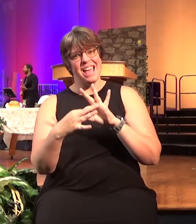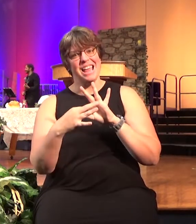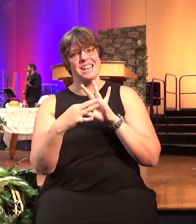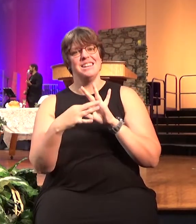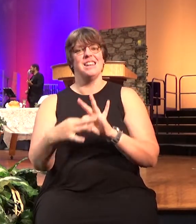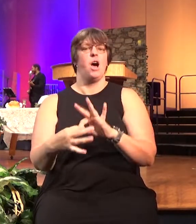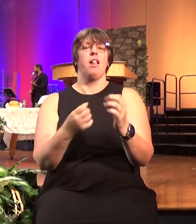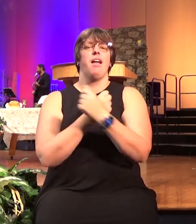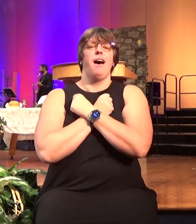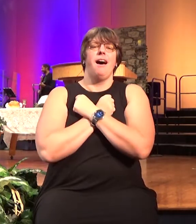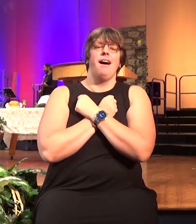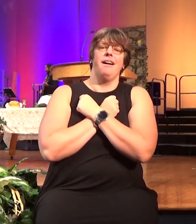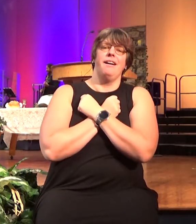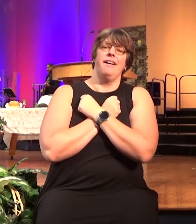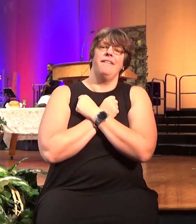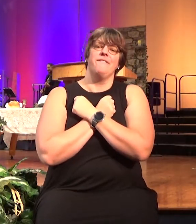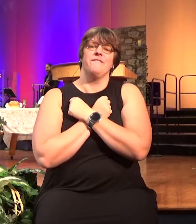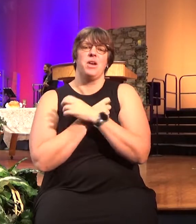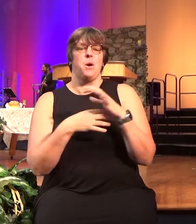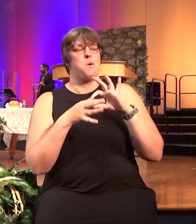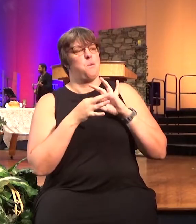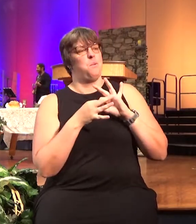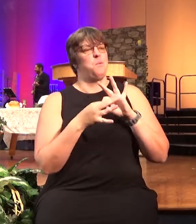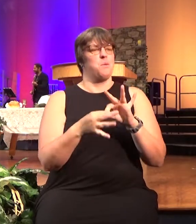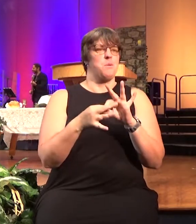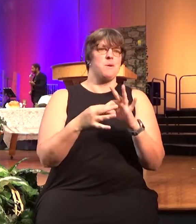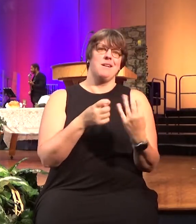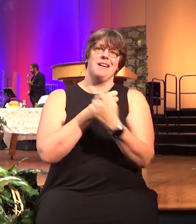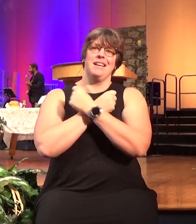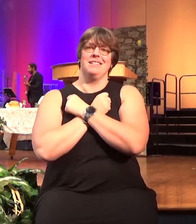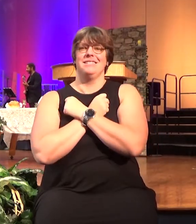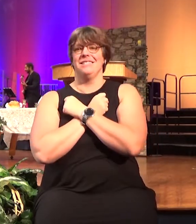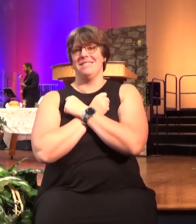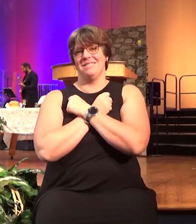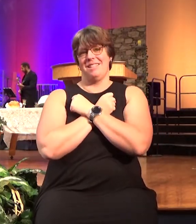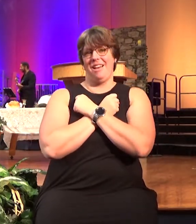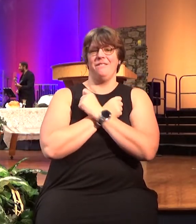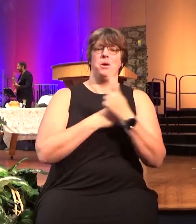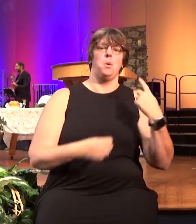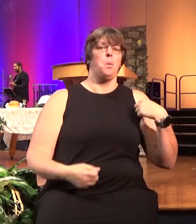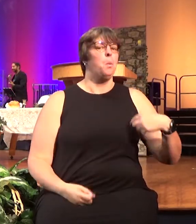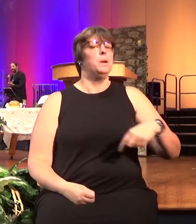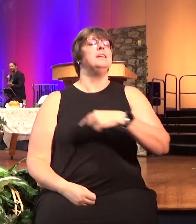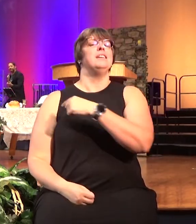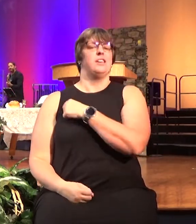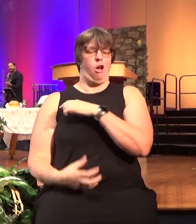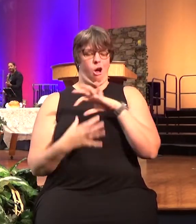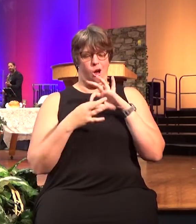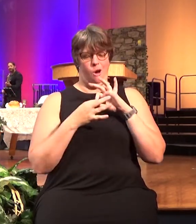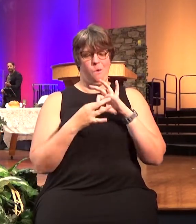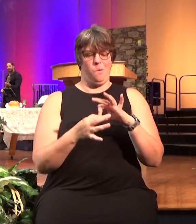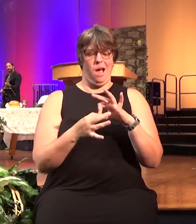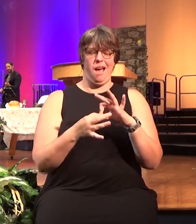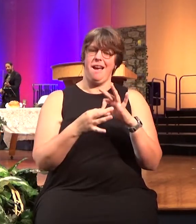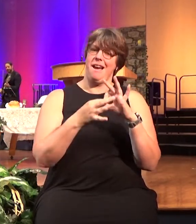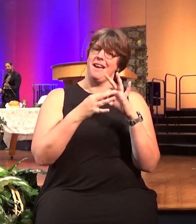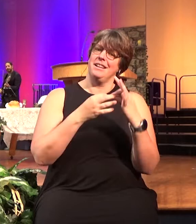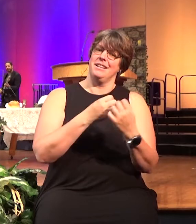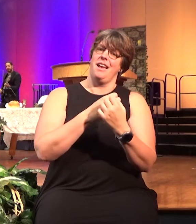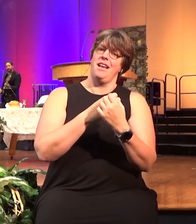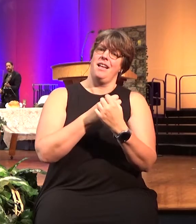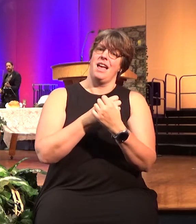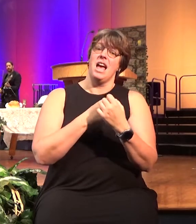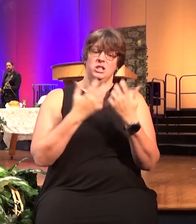One love, one mind that you can't ignore. One thought